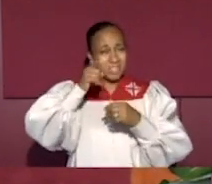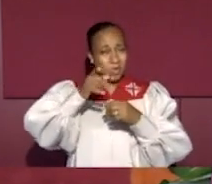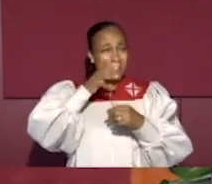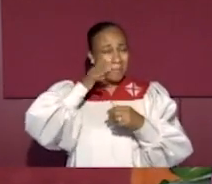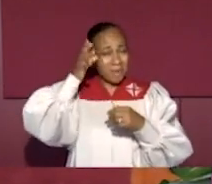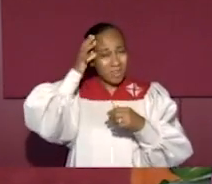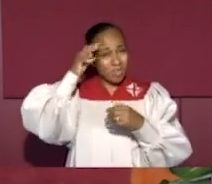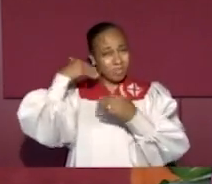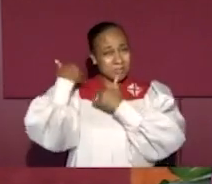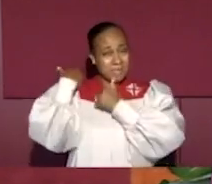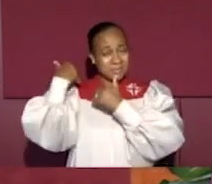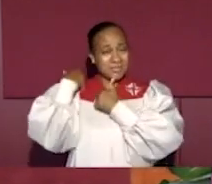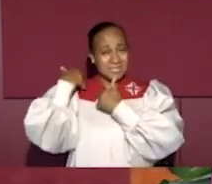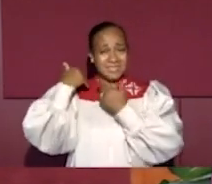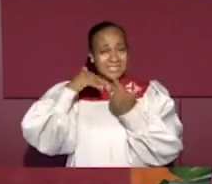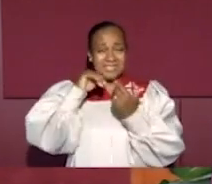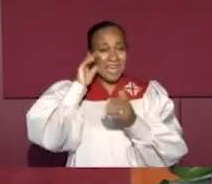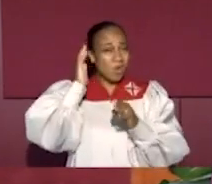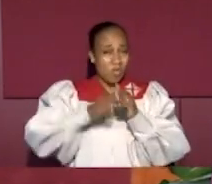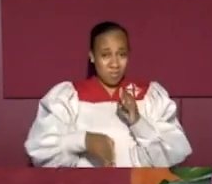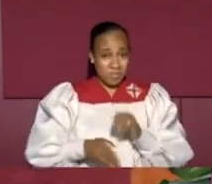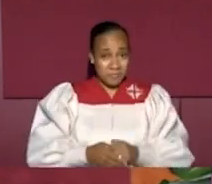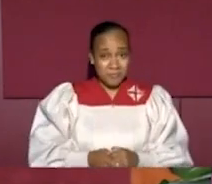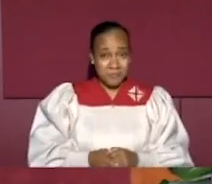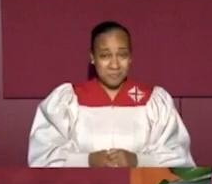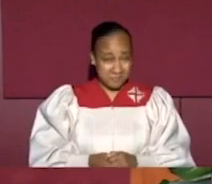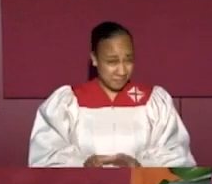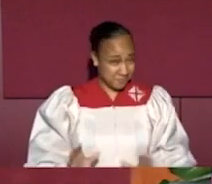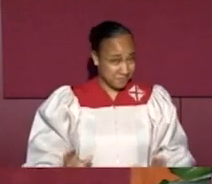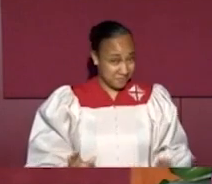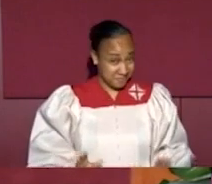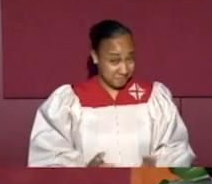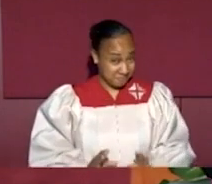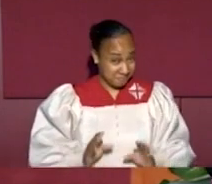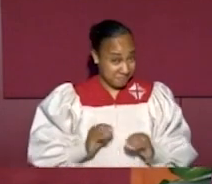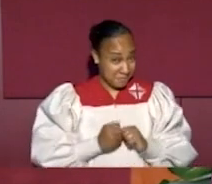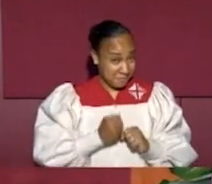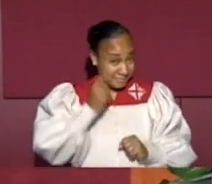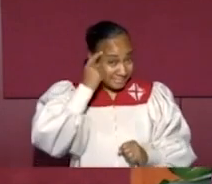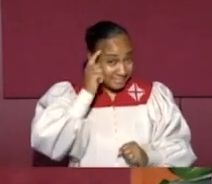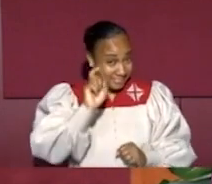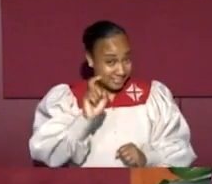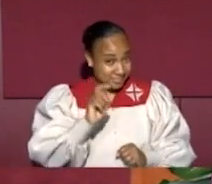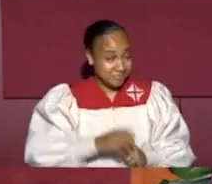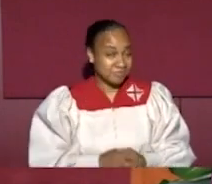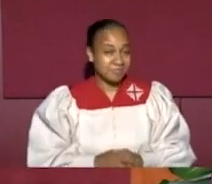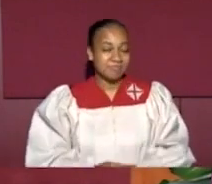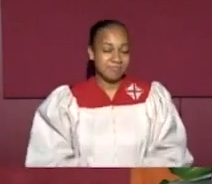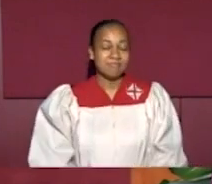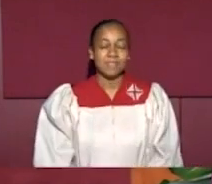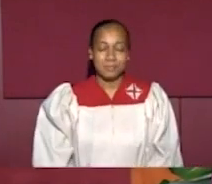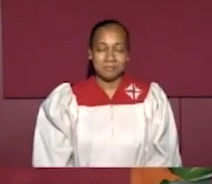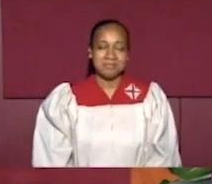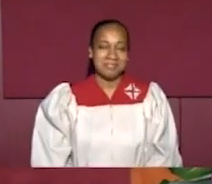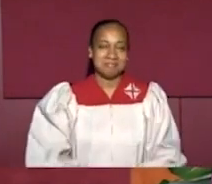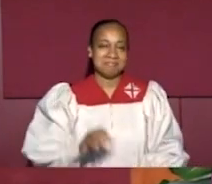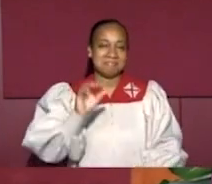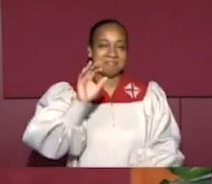parental responsibility is not over. Amen? Does that make sense to everybody? Now, I want to give us an